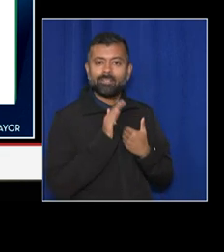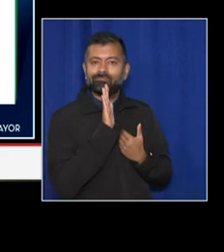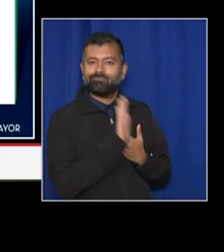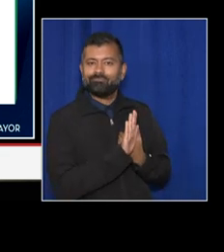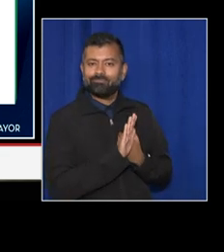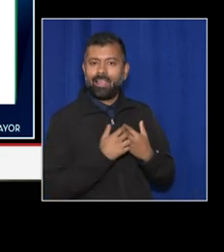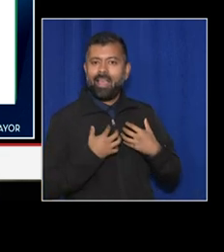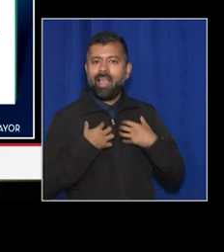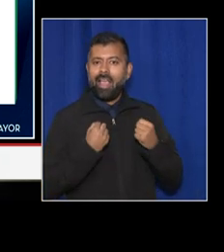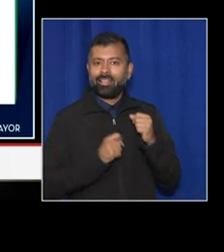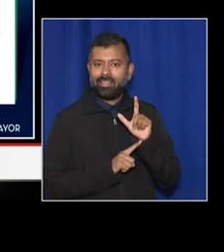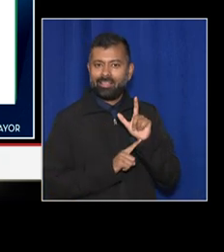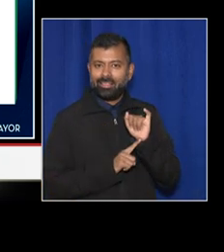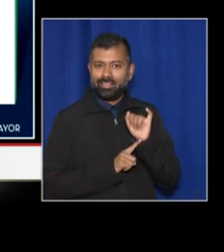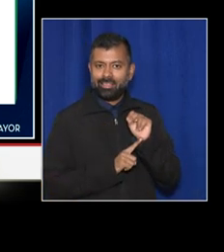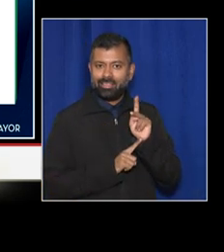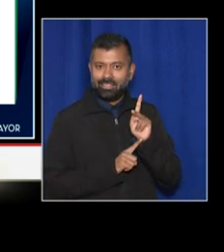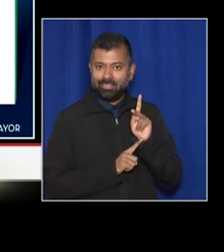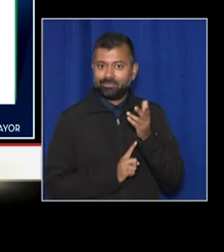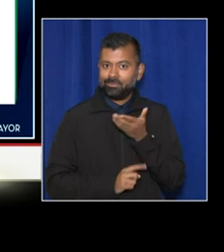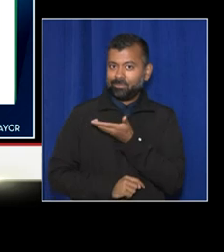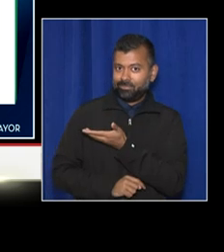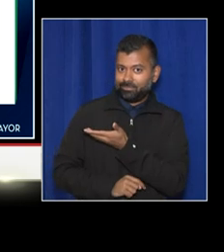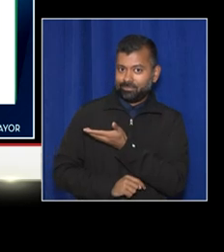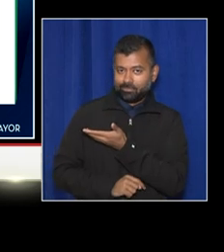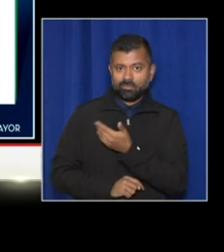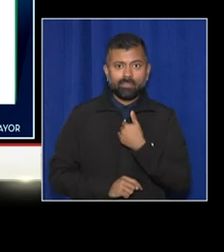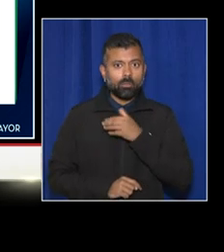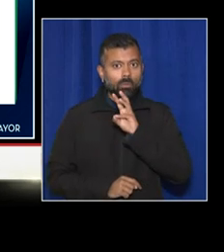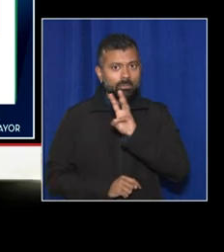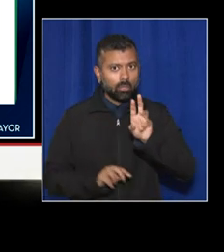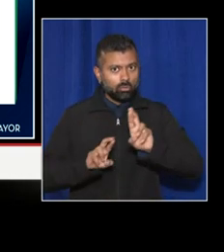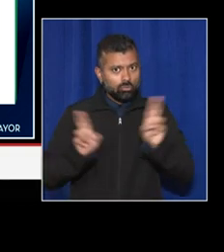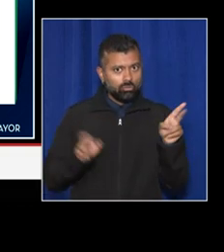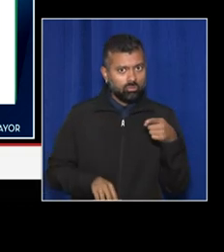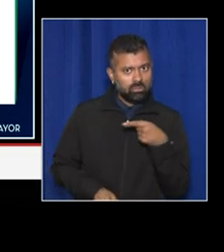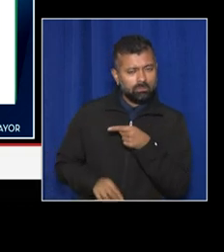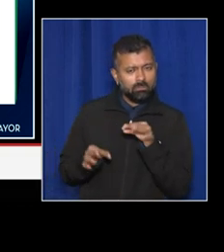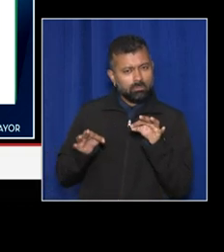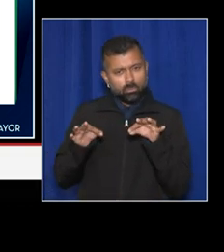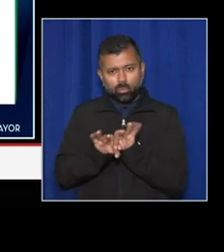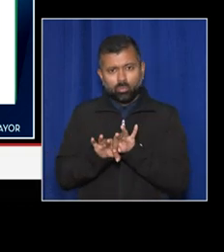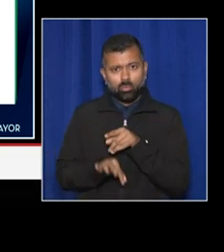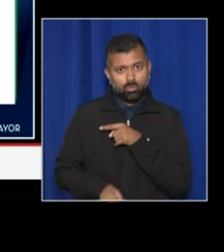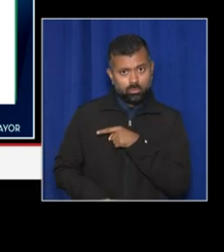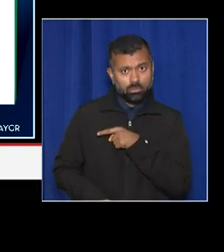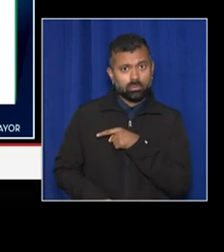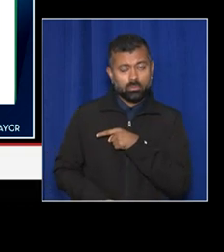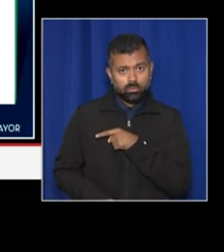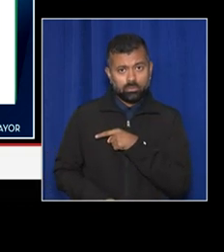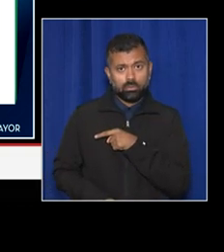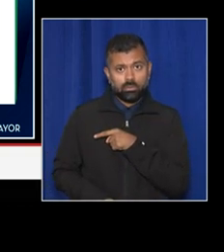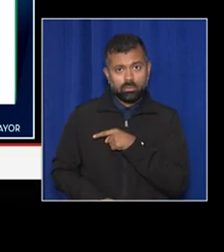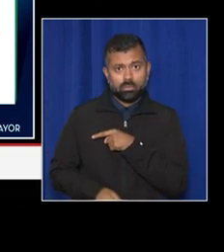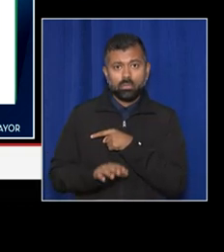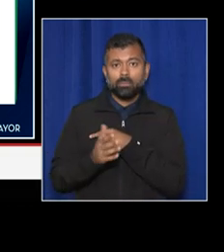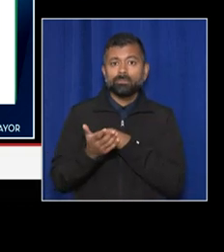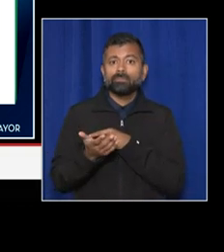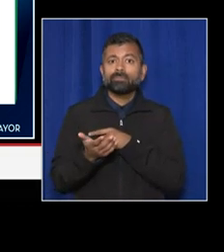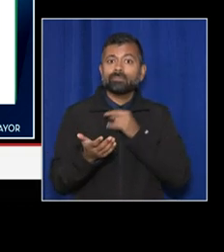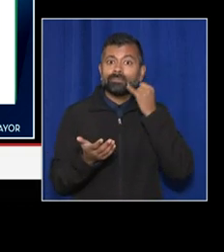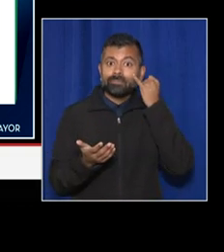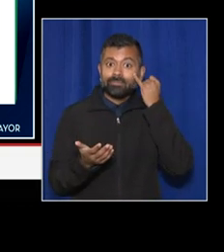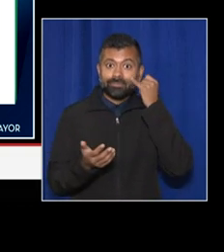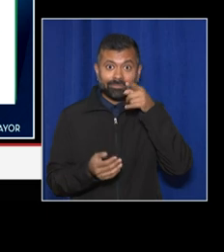27 private health insurance plans offered. They're available for anyone who is within 60 days of about to lose their